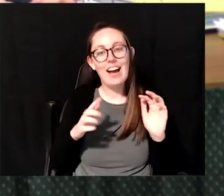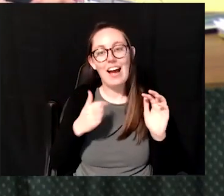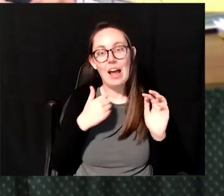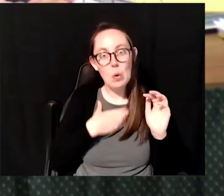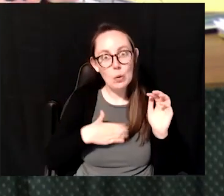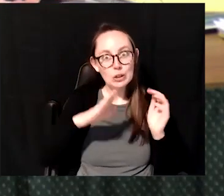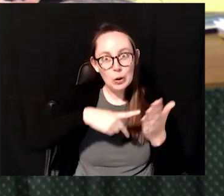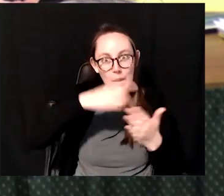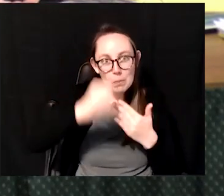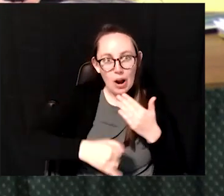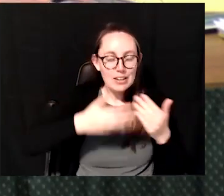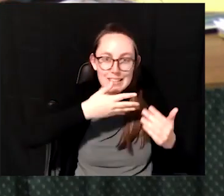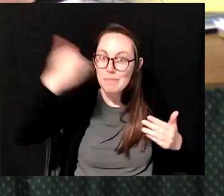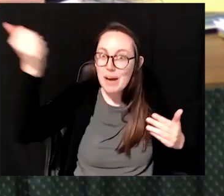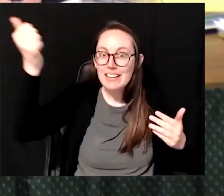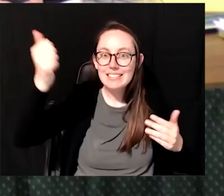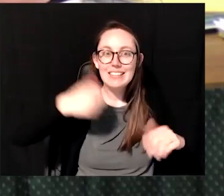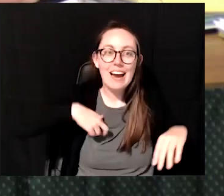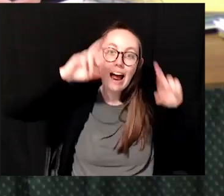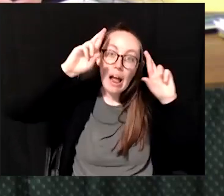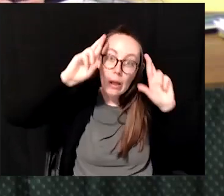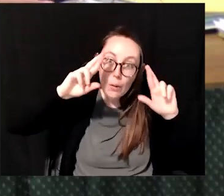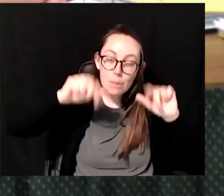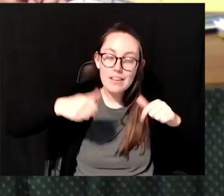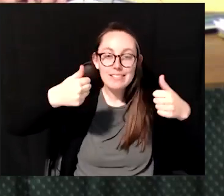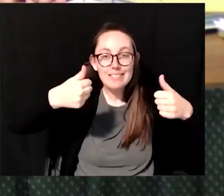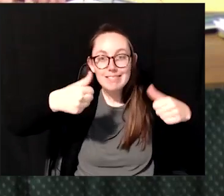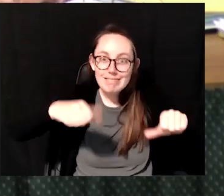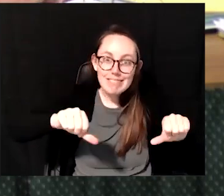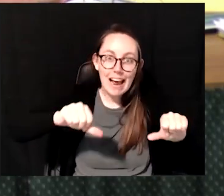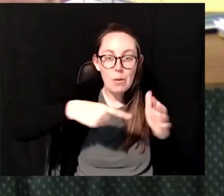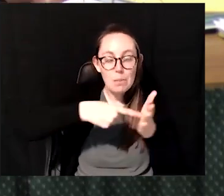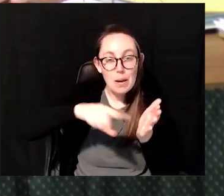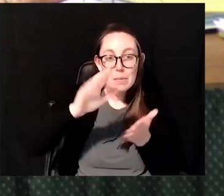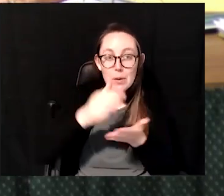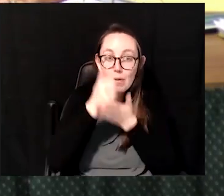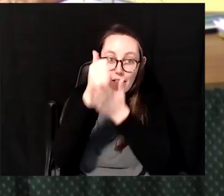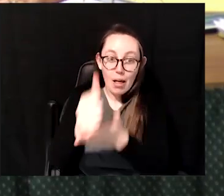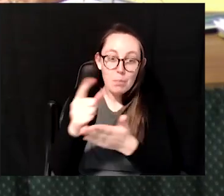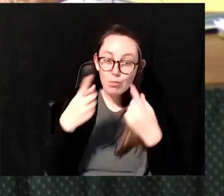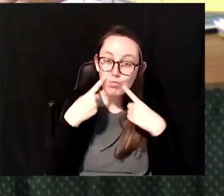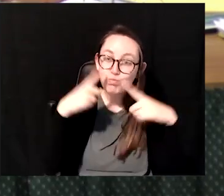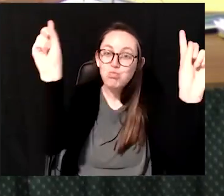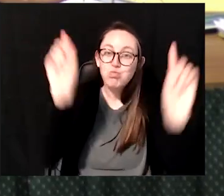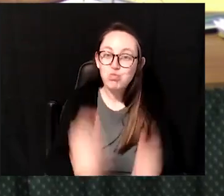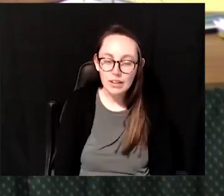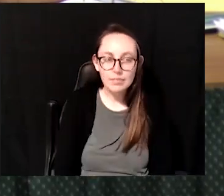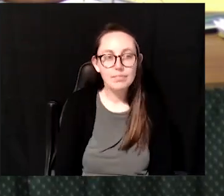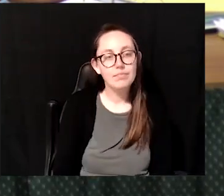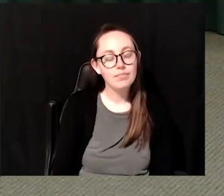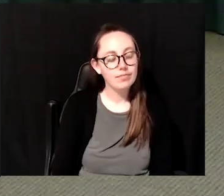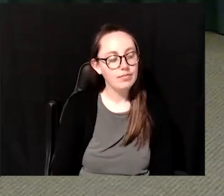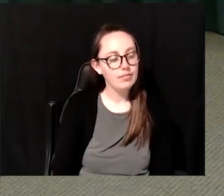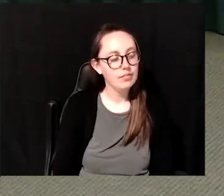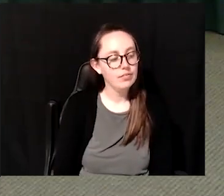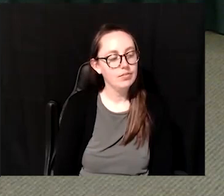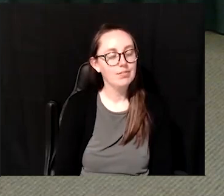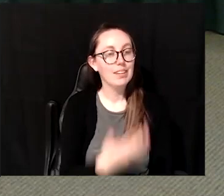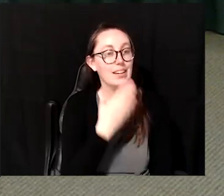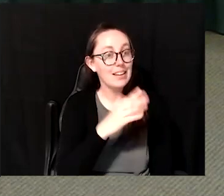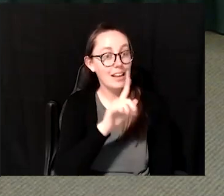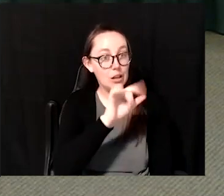uh down payment will help bring great things great thank you very much Liz uh other board